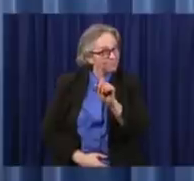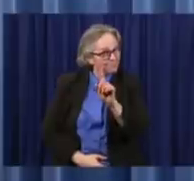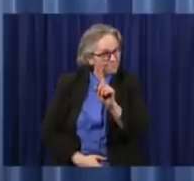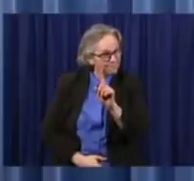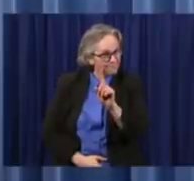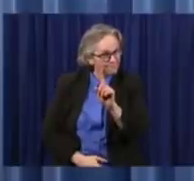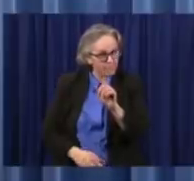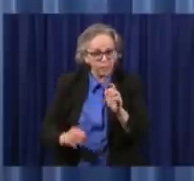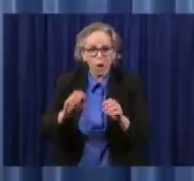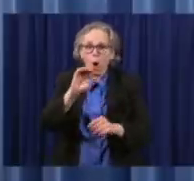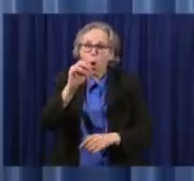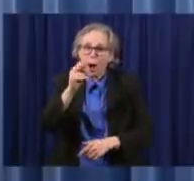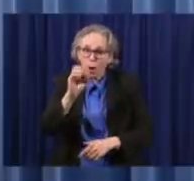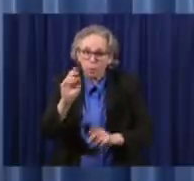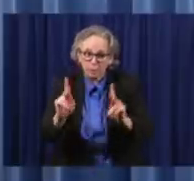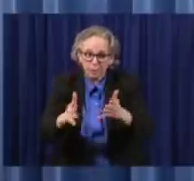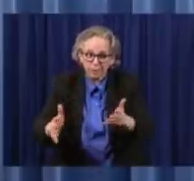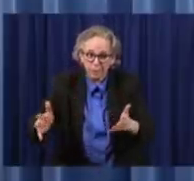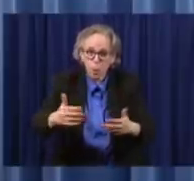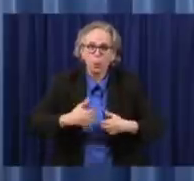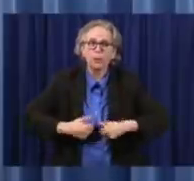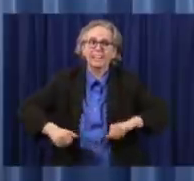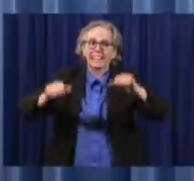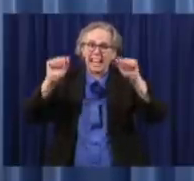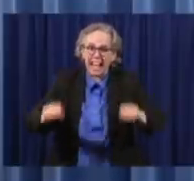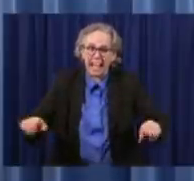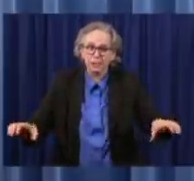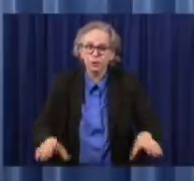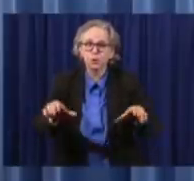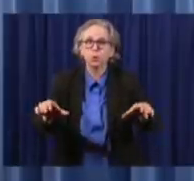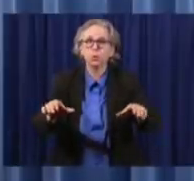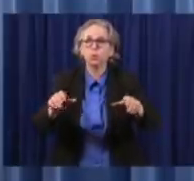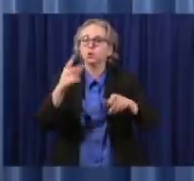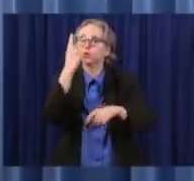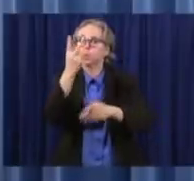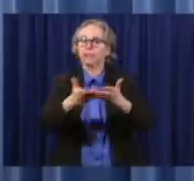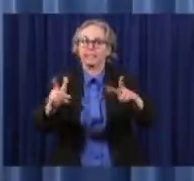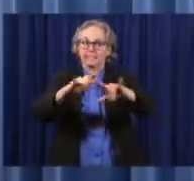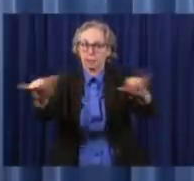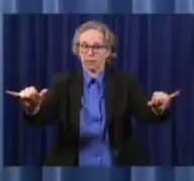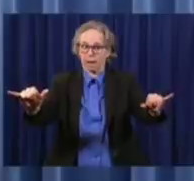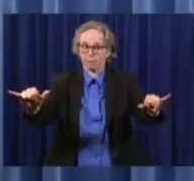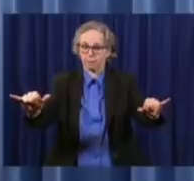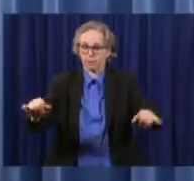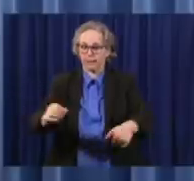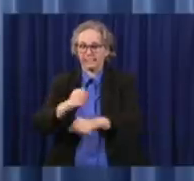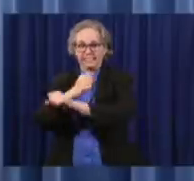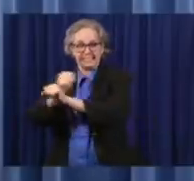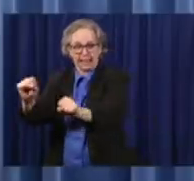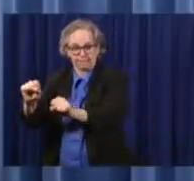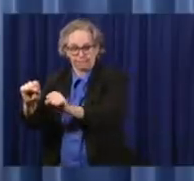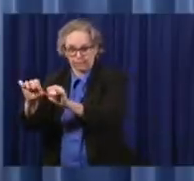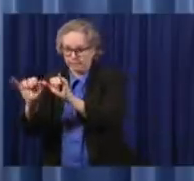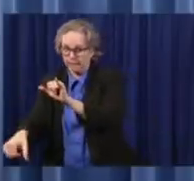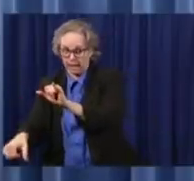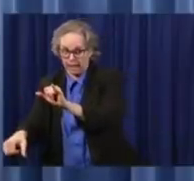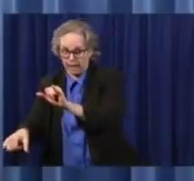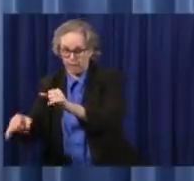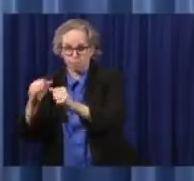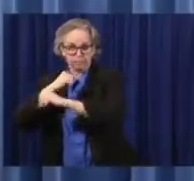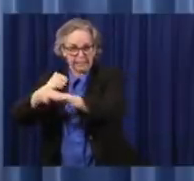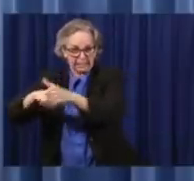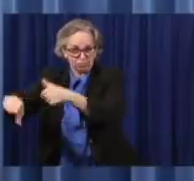We can do it. We can stay safe. We can protect each other. We can protect our